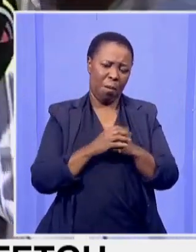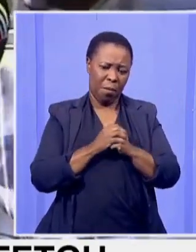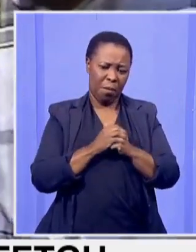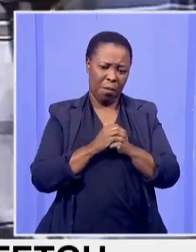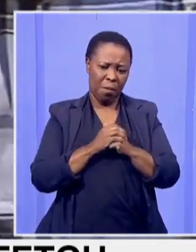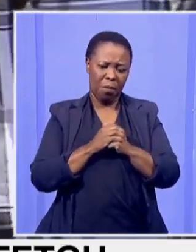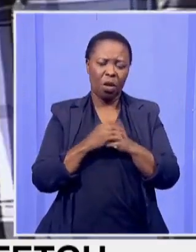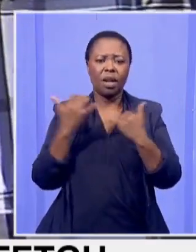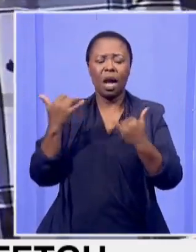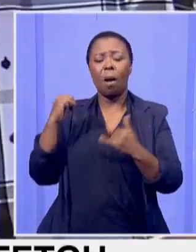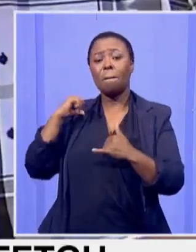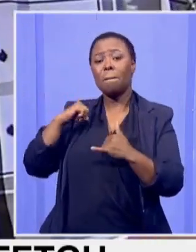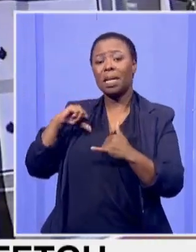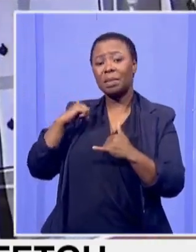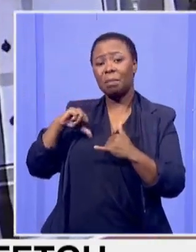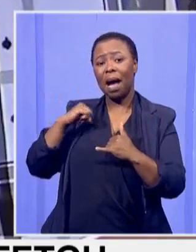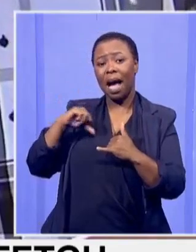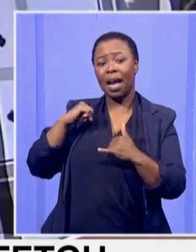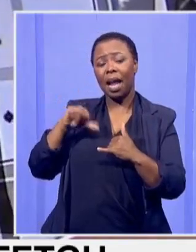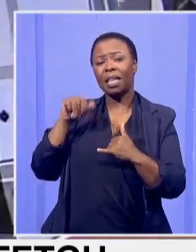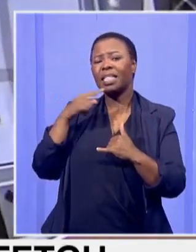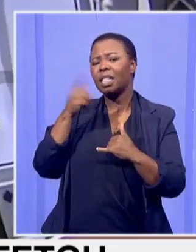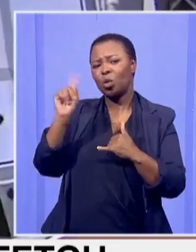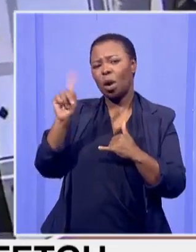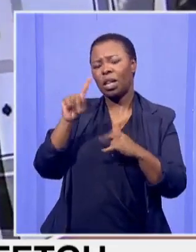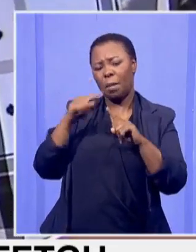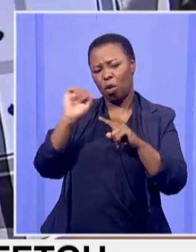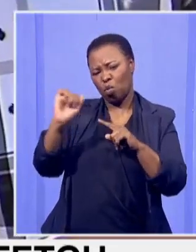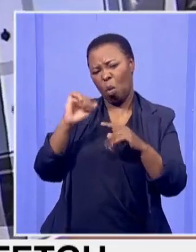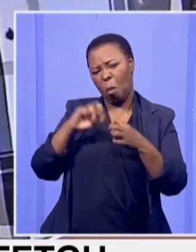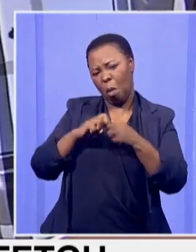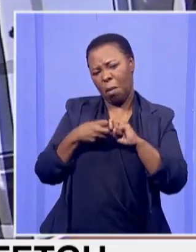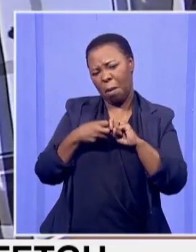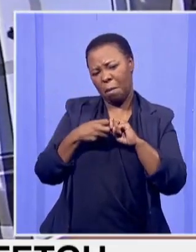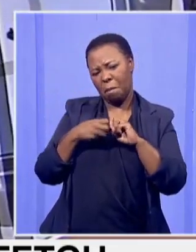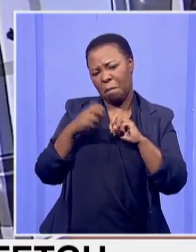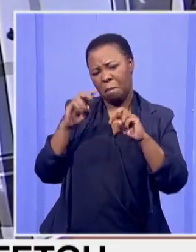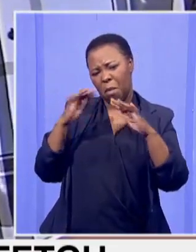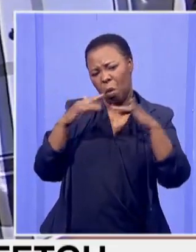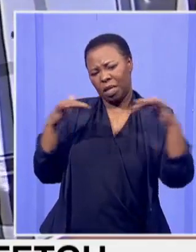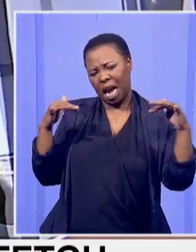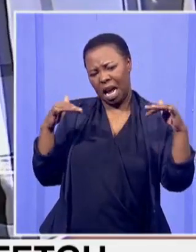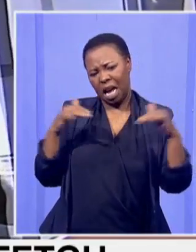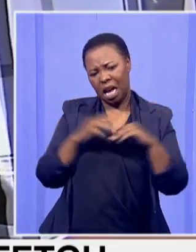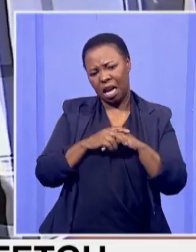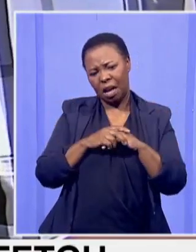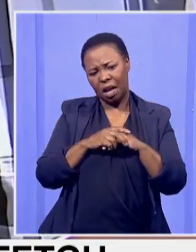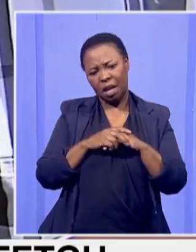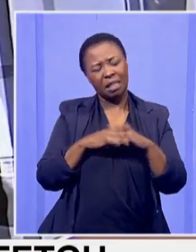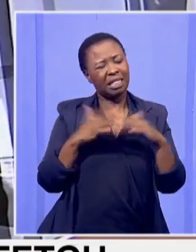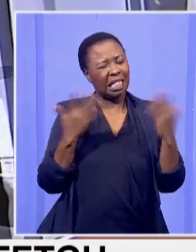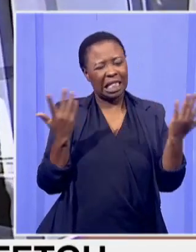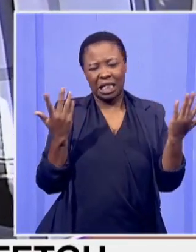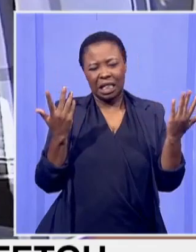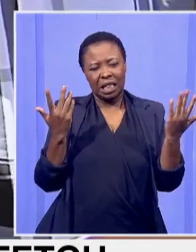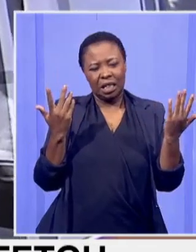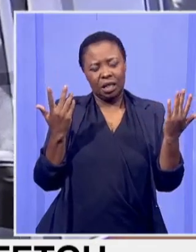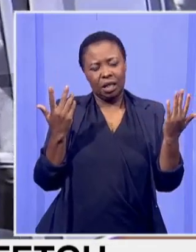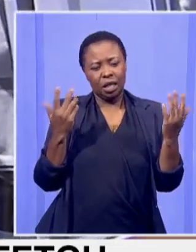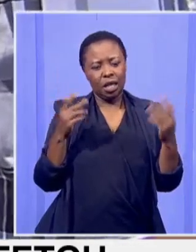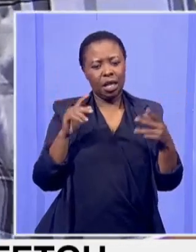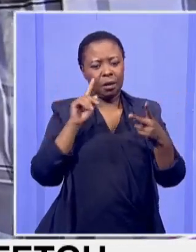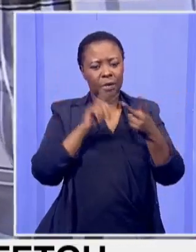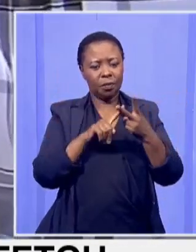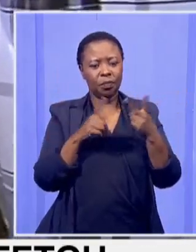tsa masepala o reng ka mathata lona mma a metsi bothata ba metsi no yana go didimetse hela go tshwana hela la re